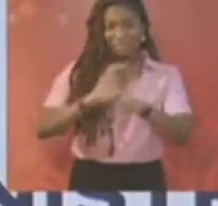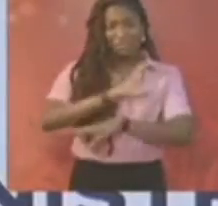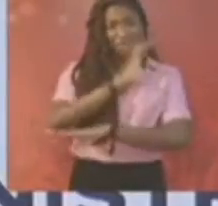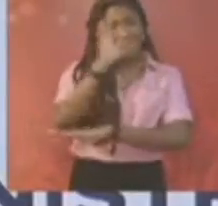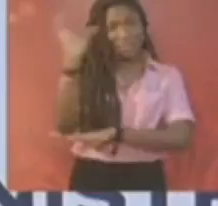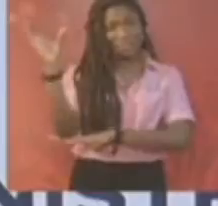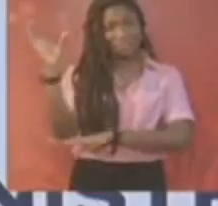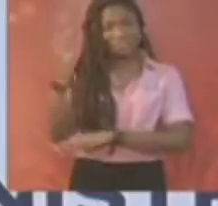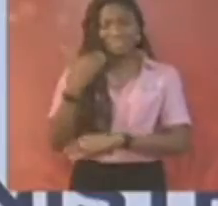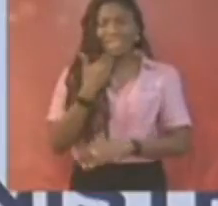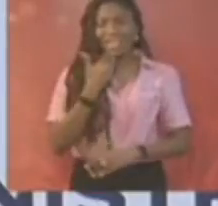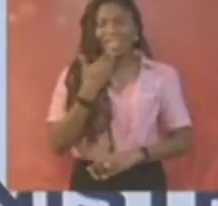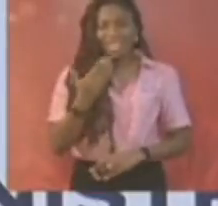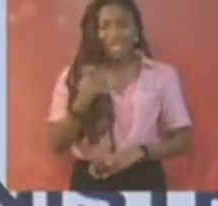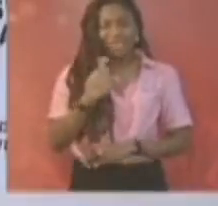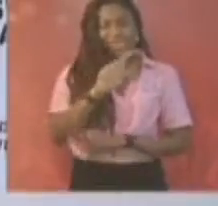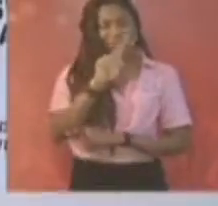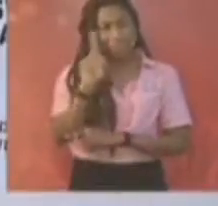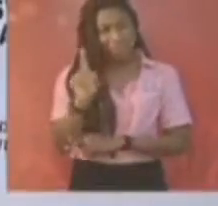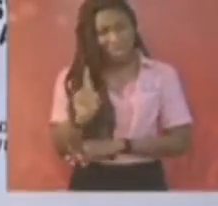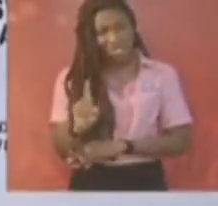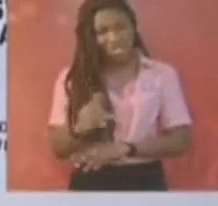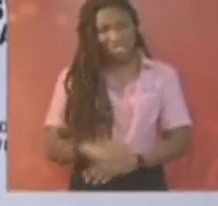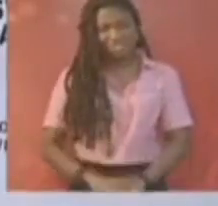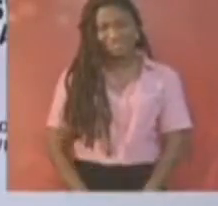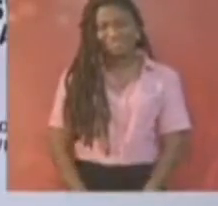I turn you over to Professor Hutchinson.